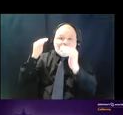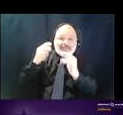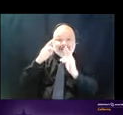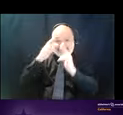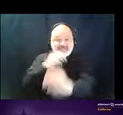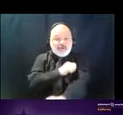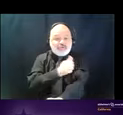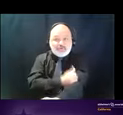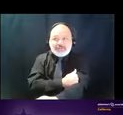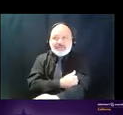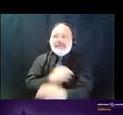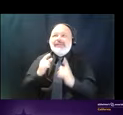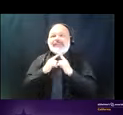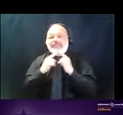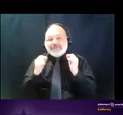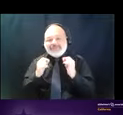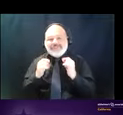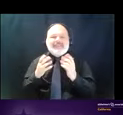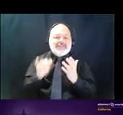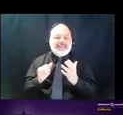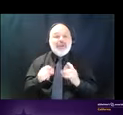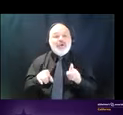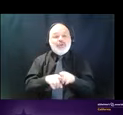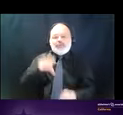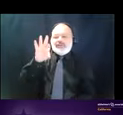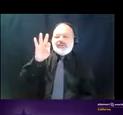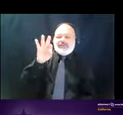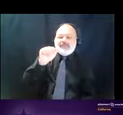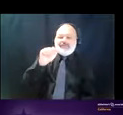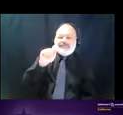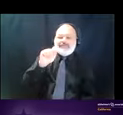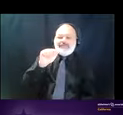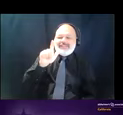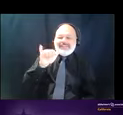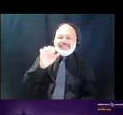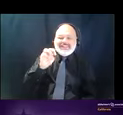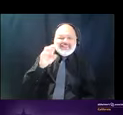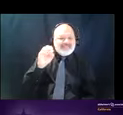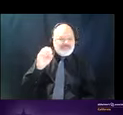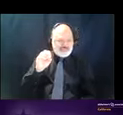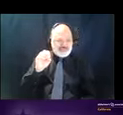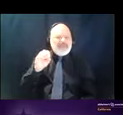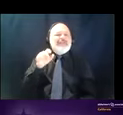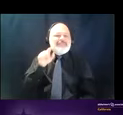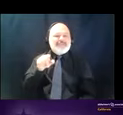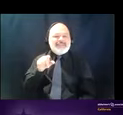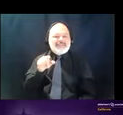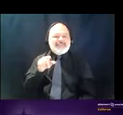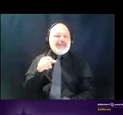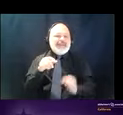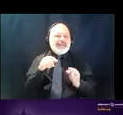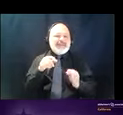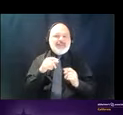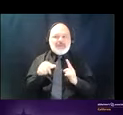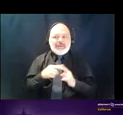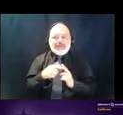also one important one is the fatalismo. I think we have to be conscious about the fatalismo, what I'm going to do something if